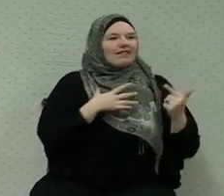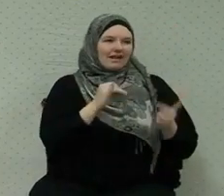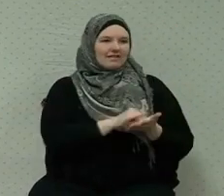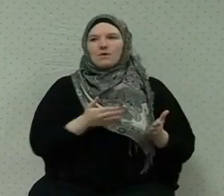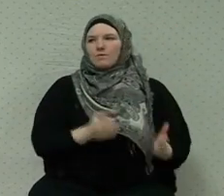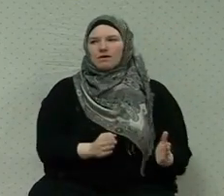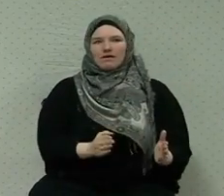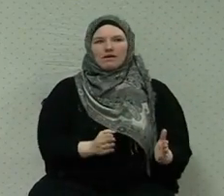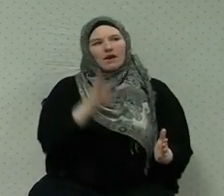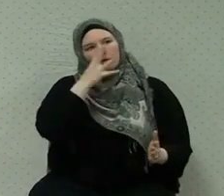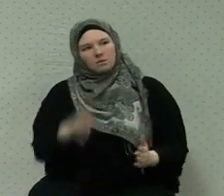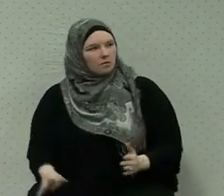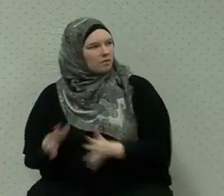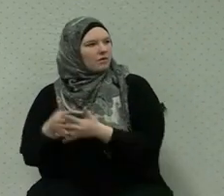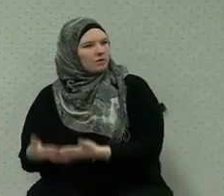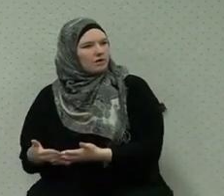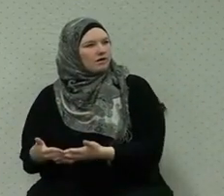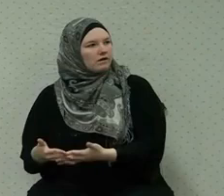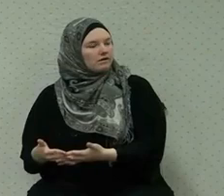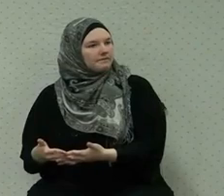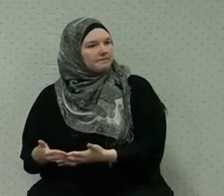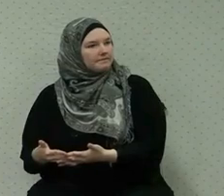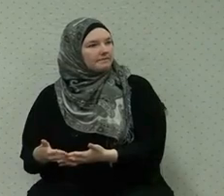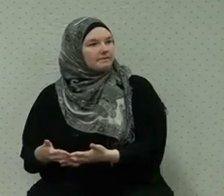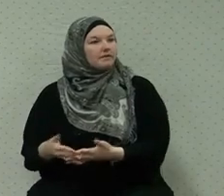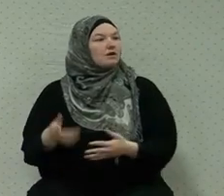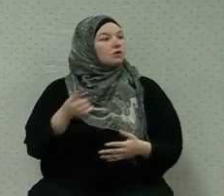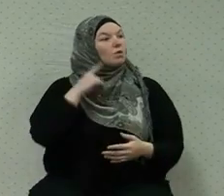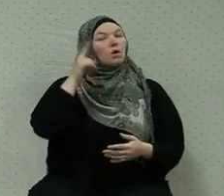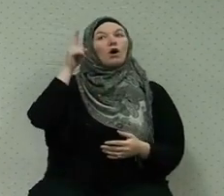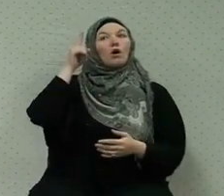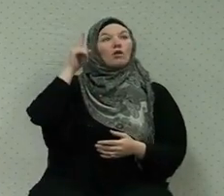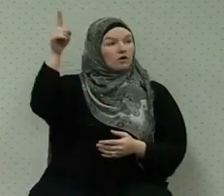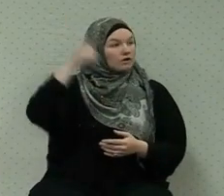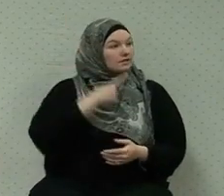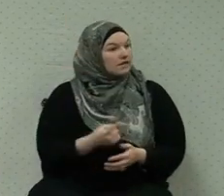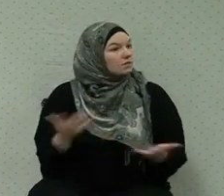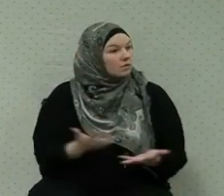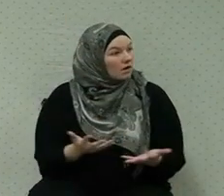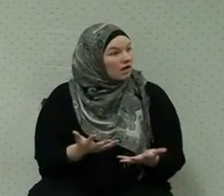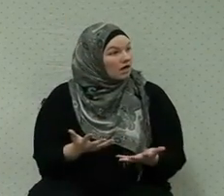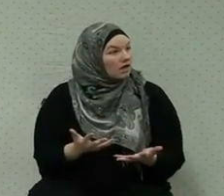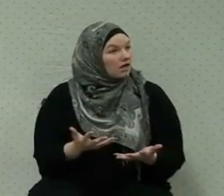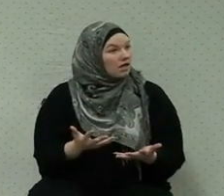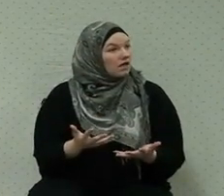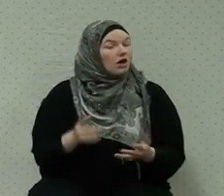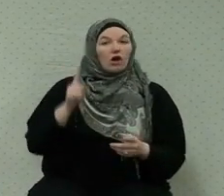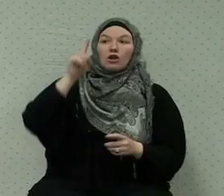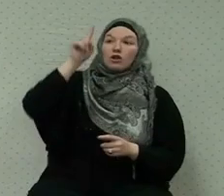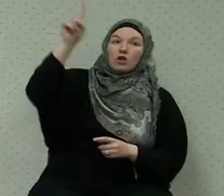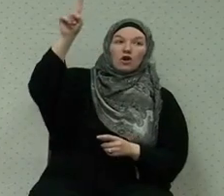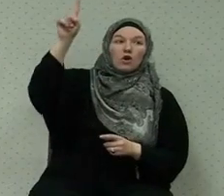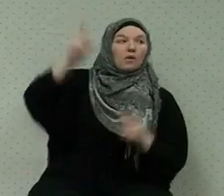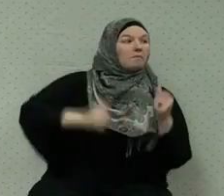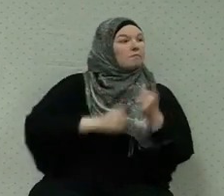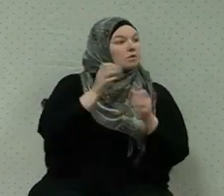So Allah says, next to Allah, the only most important person, definitely